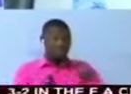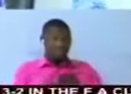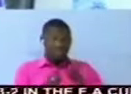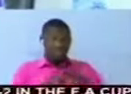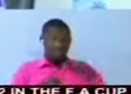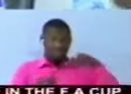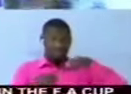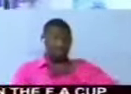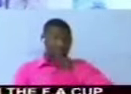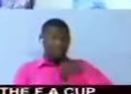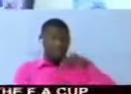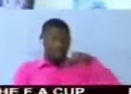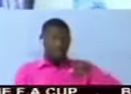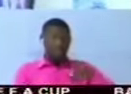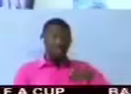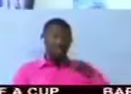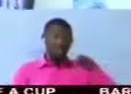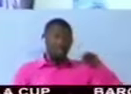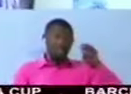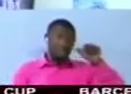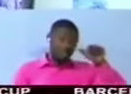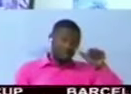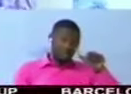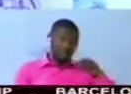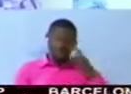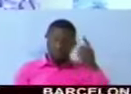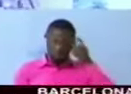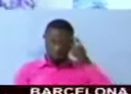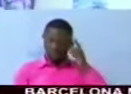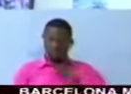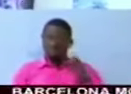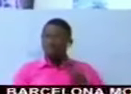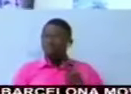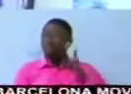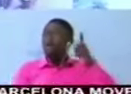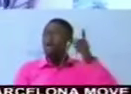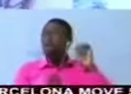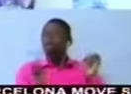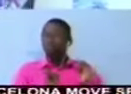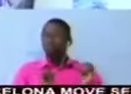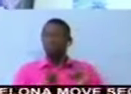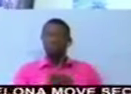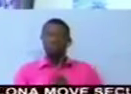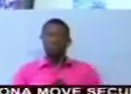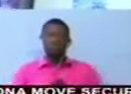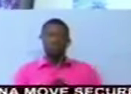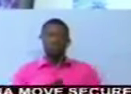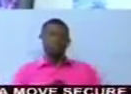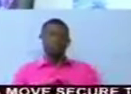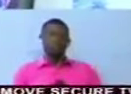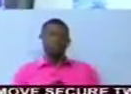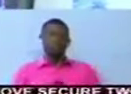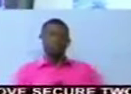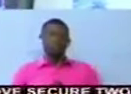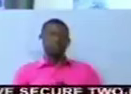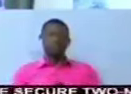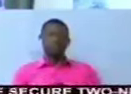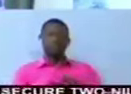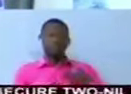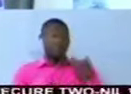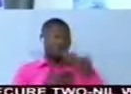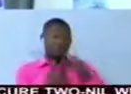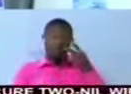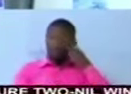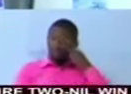sorry, would it is not very much far. Do I have never seen